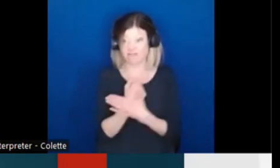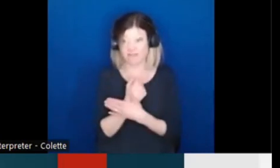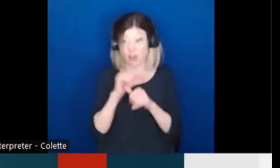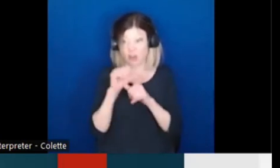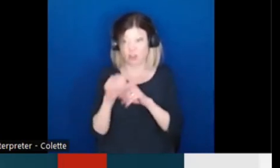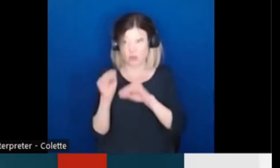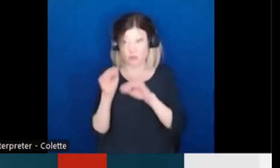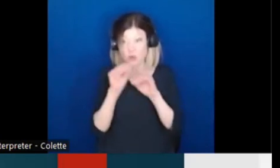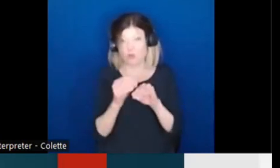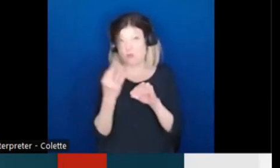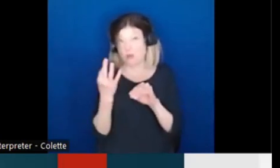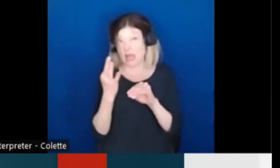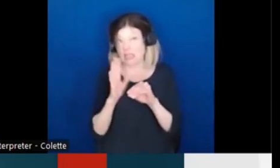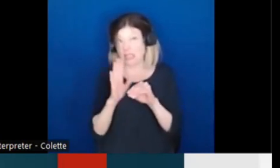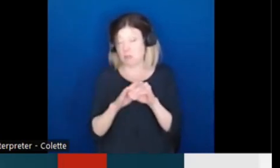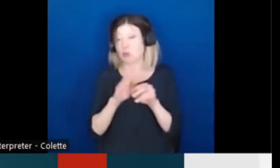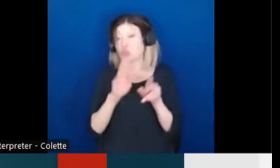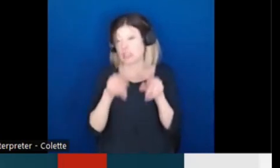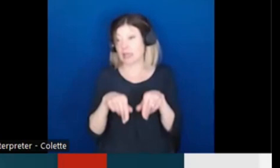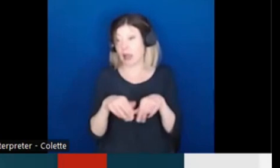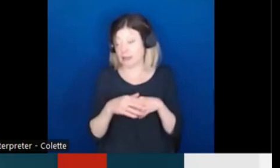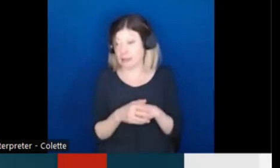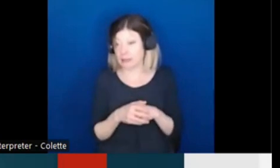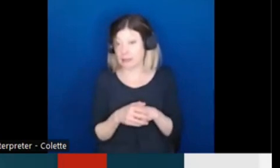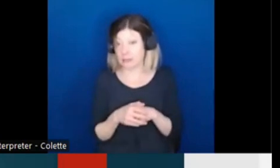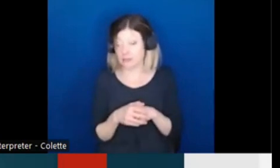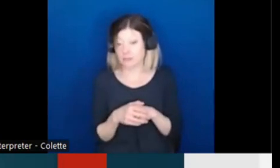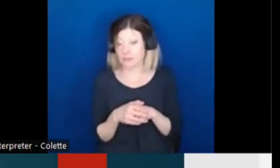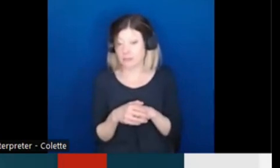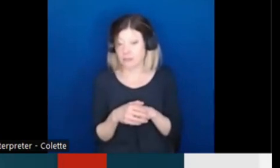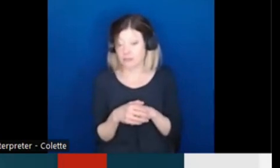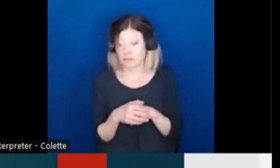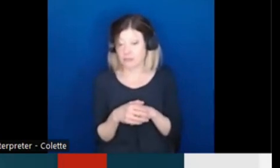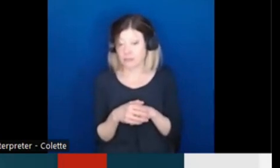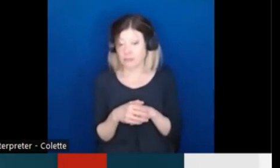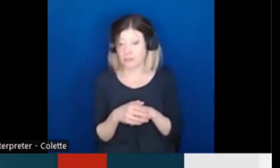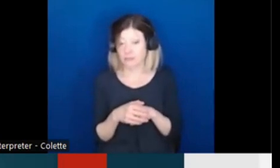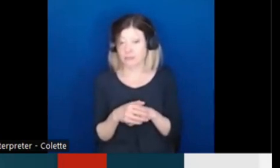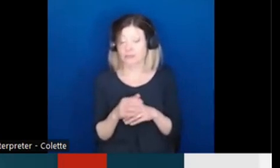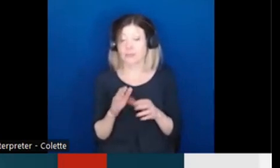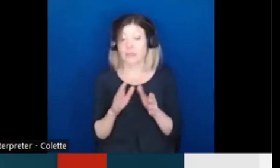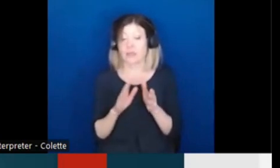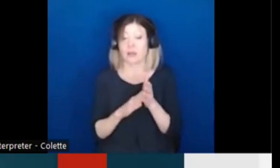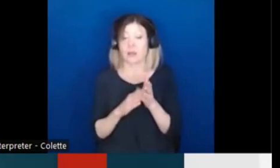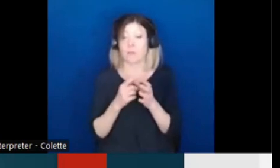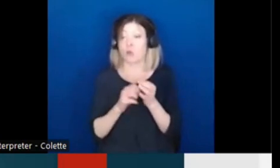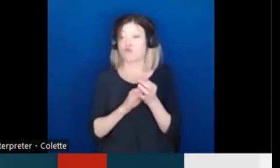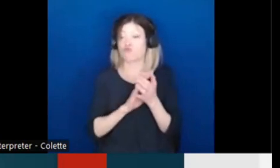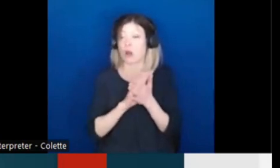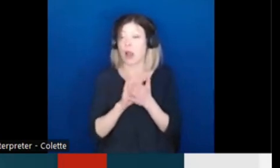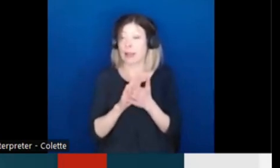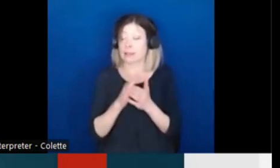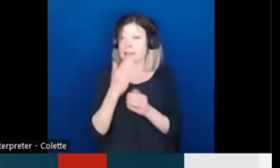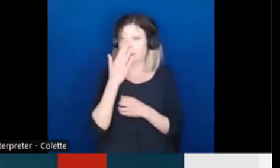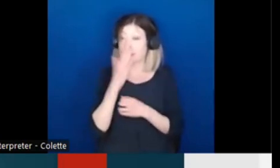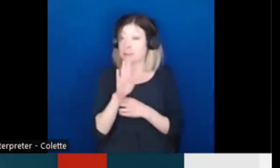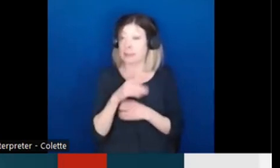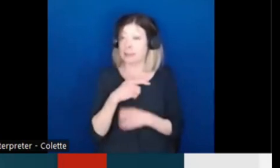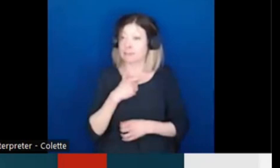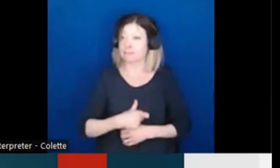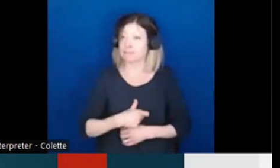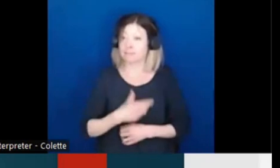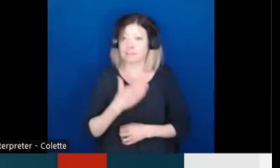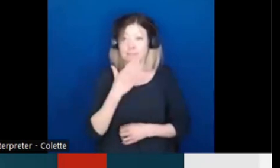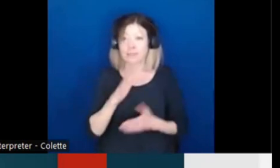18 months afterwards, actually. She seemed to be the sort of mother that everybody liked her. She was a very